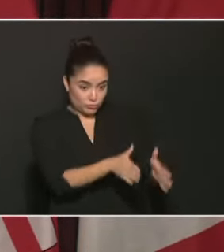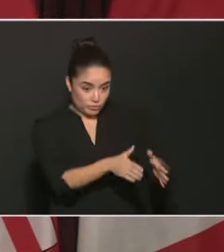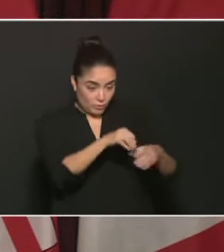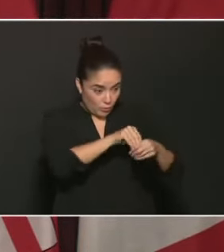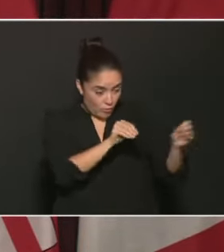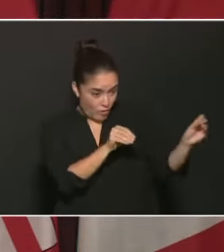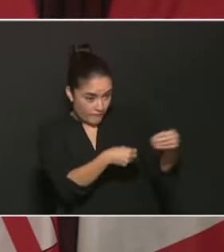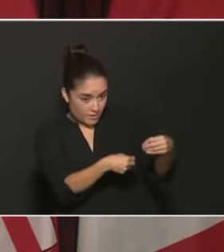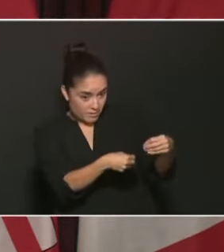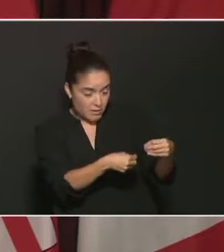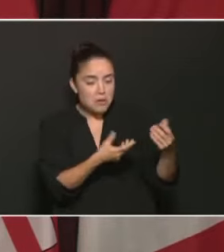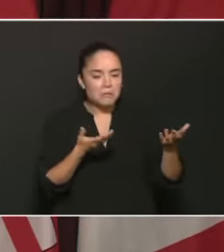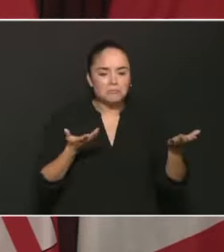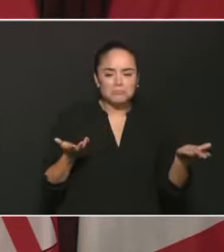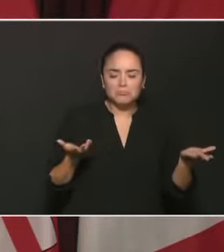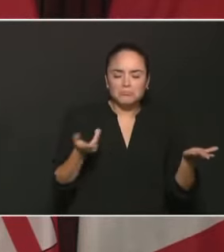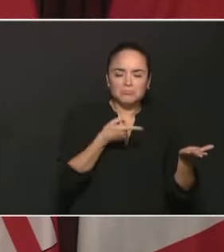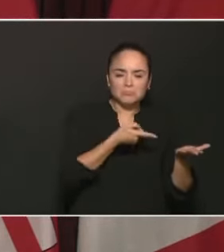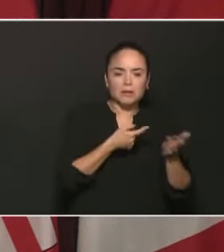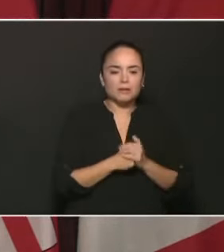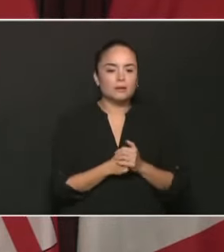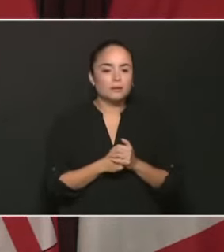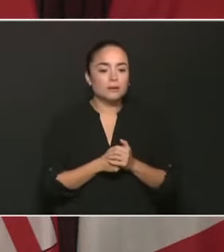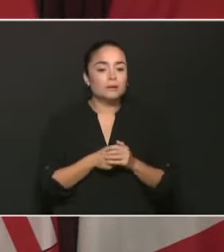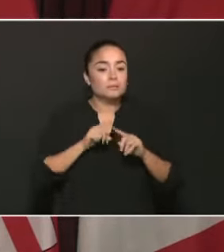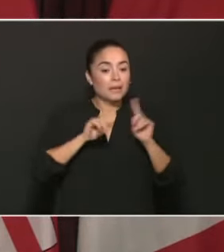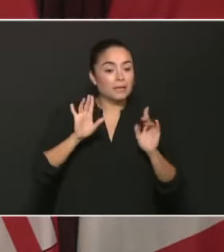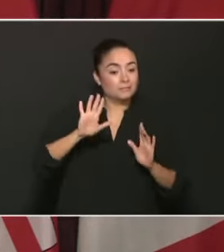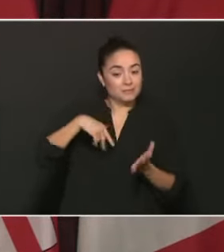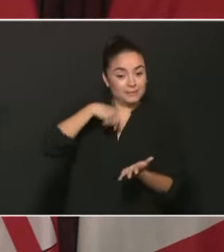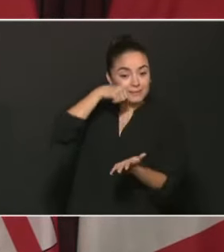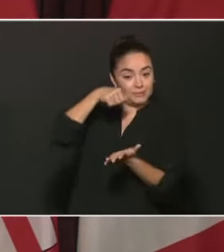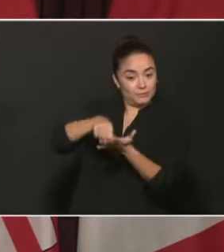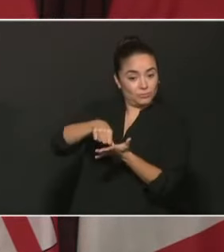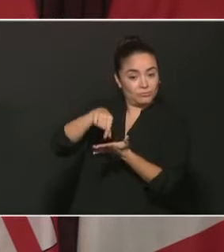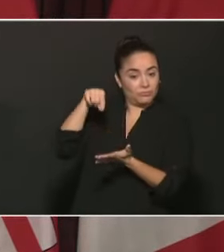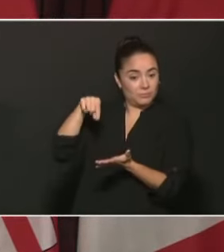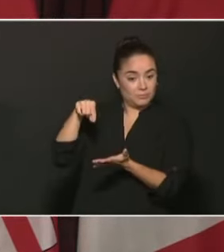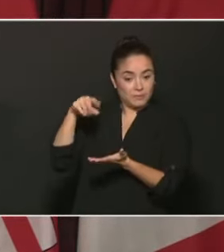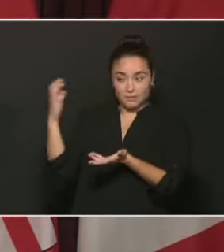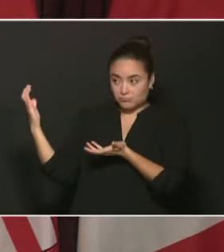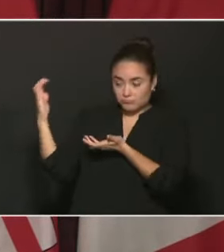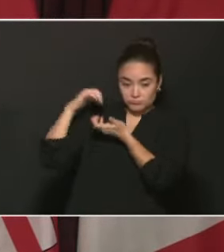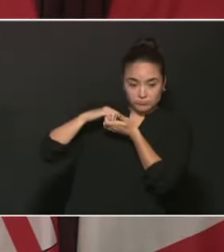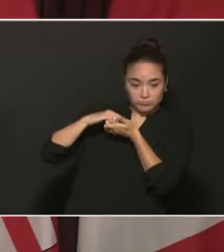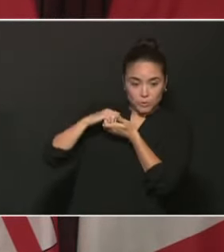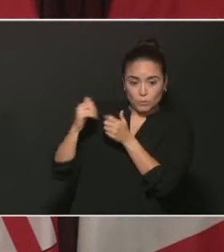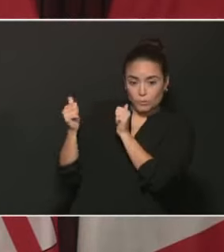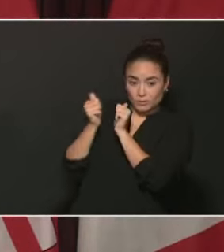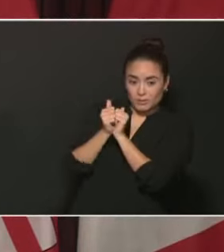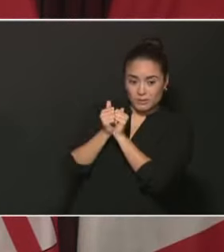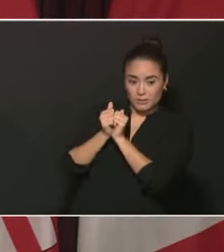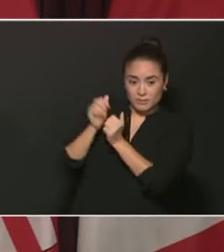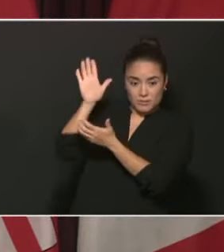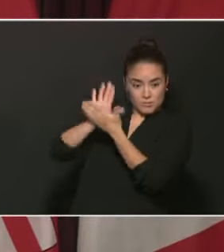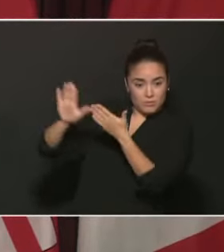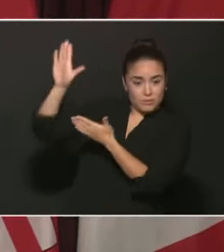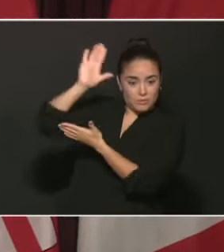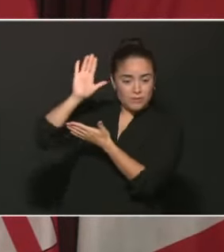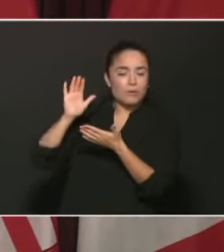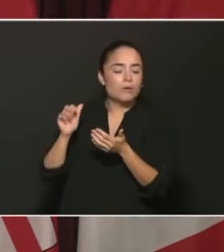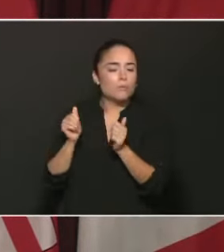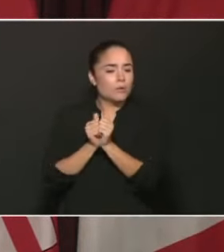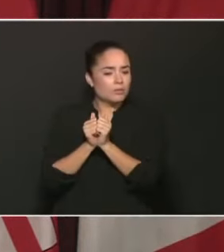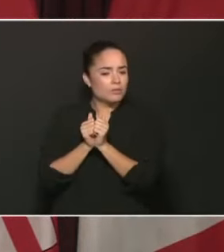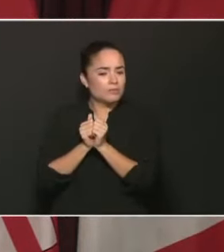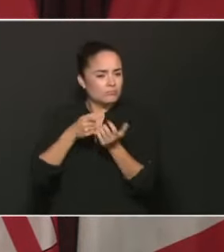But we've done this letter in partnership after consultation with many family physician organizations, many